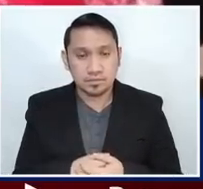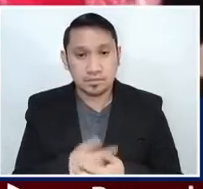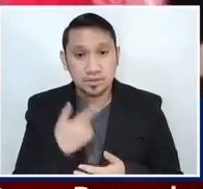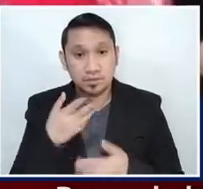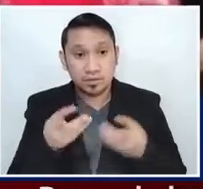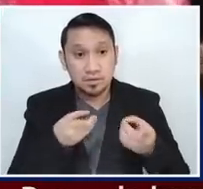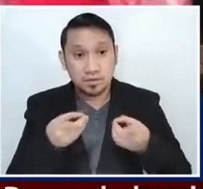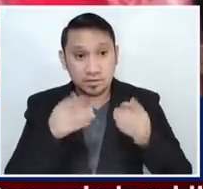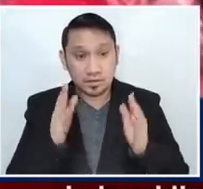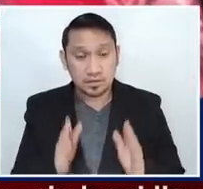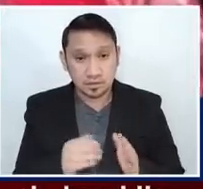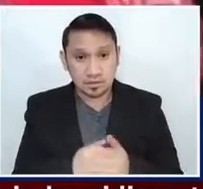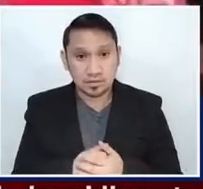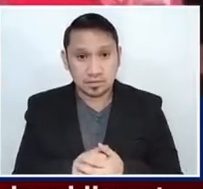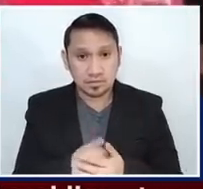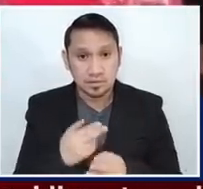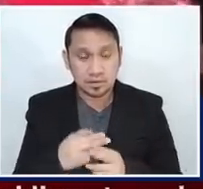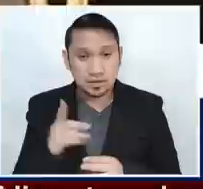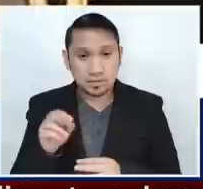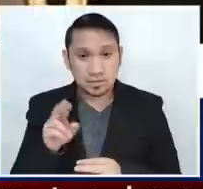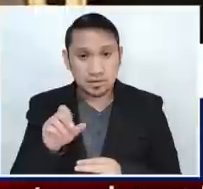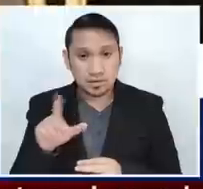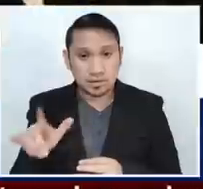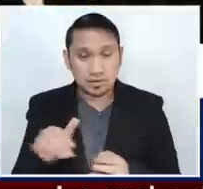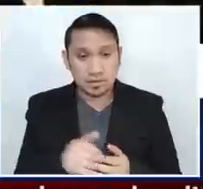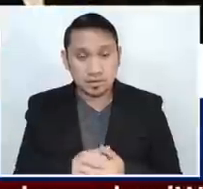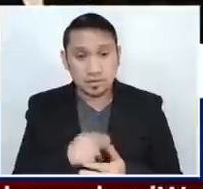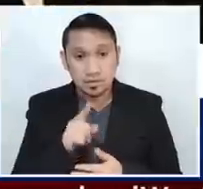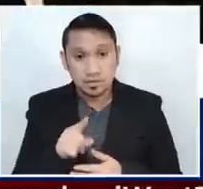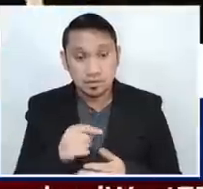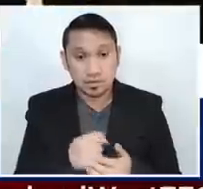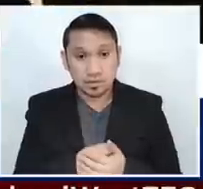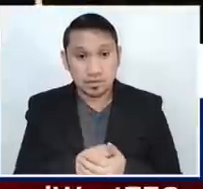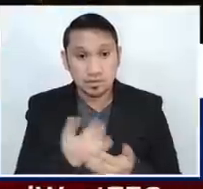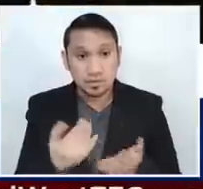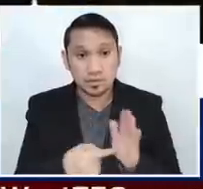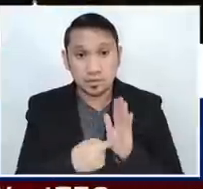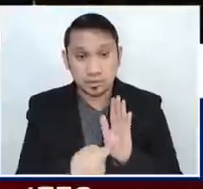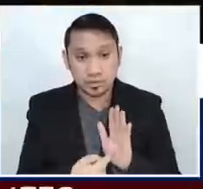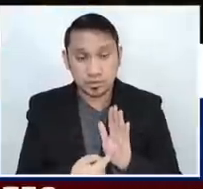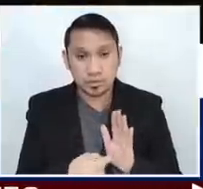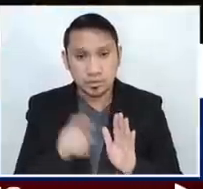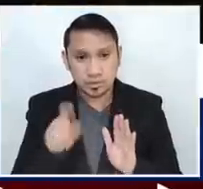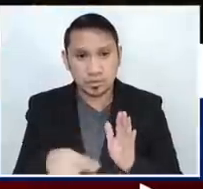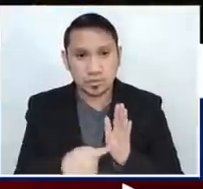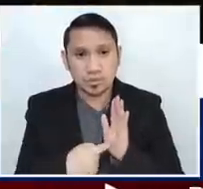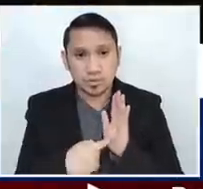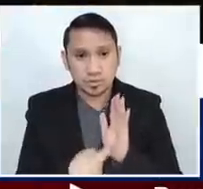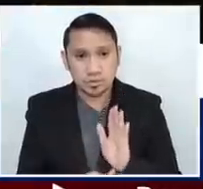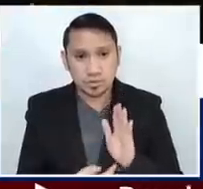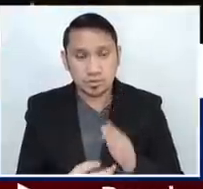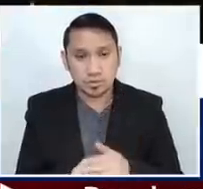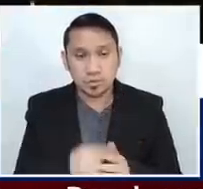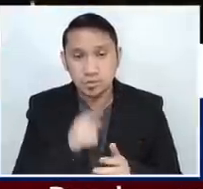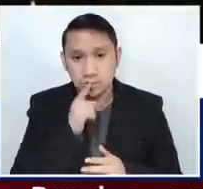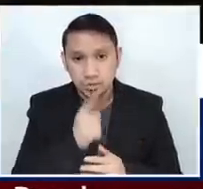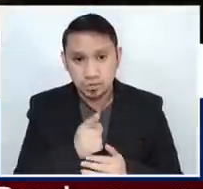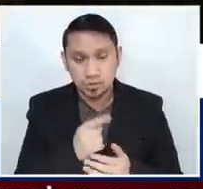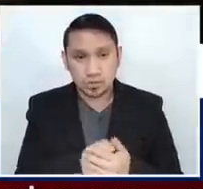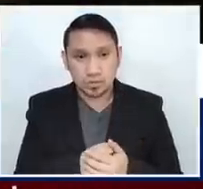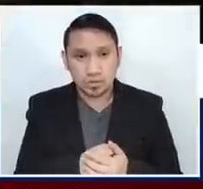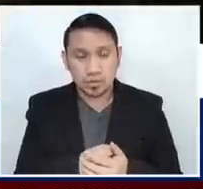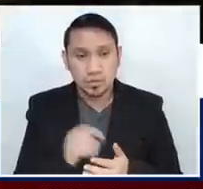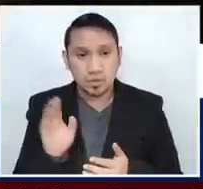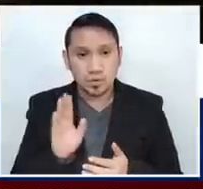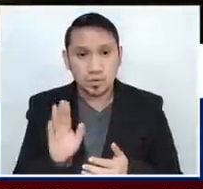direktor ng pelikula na si Daryl Yap. When you are going to show something, you have to see, you have to be sure of the veracity of